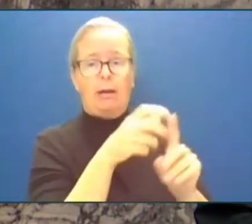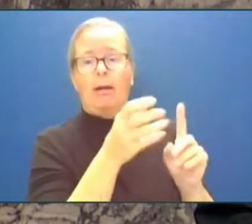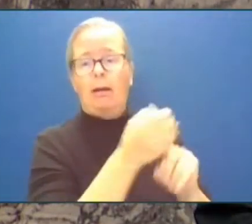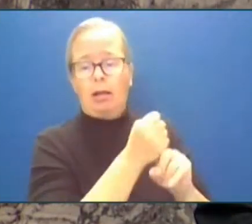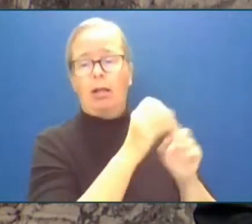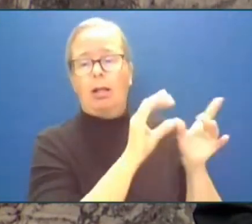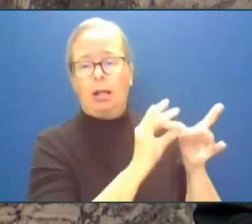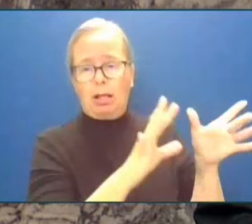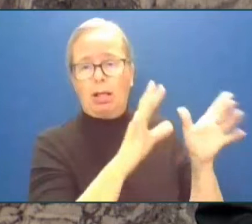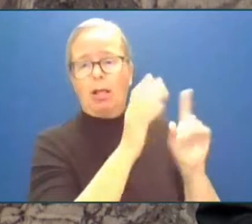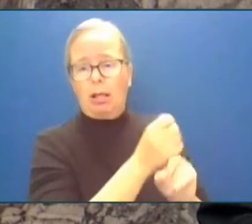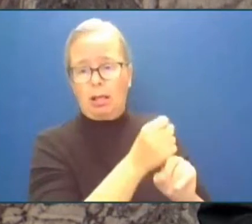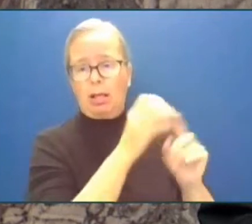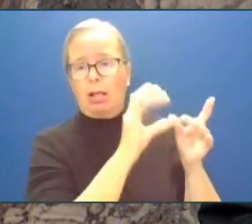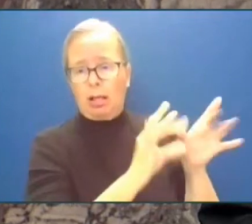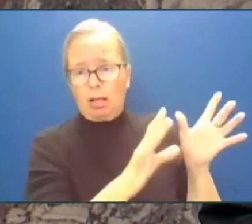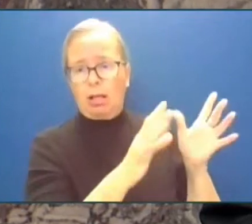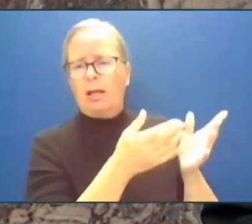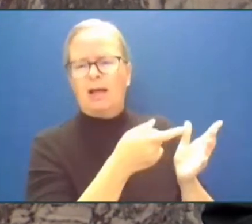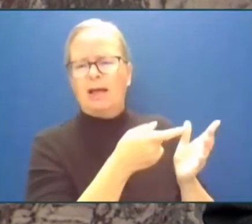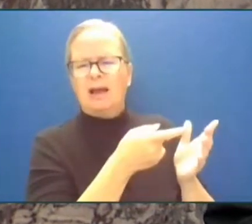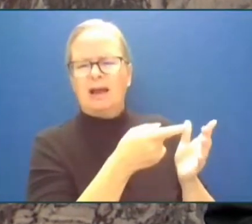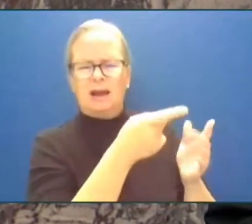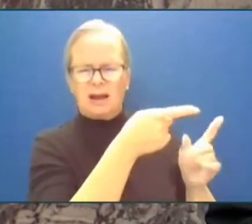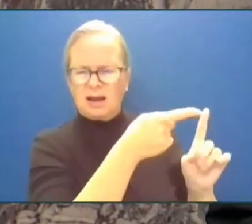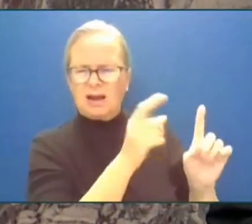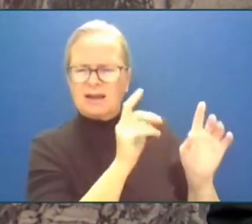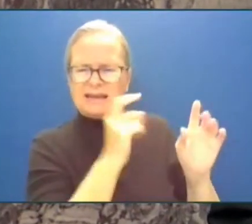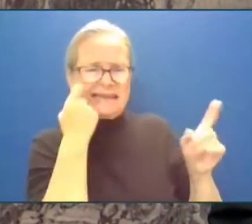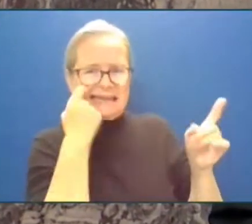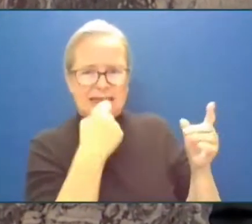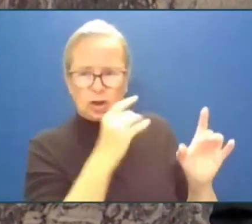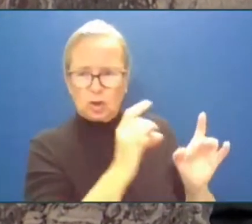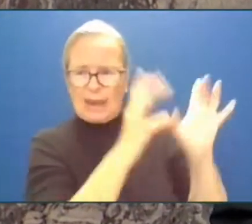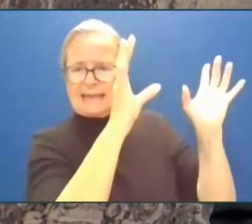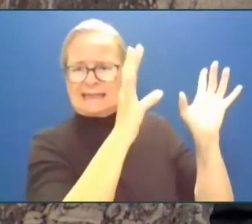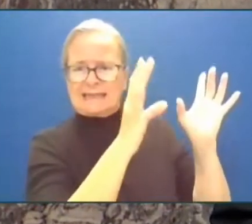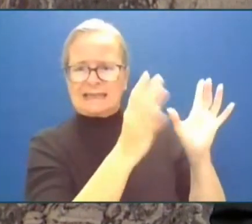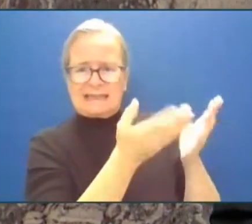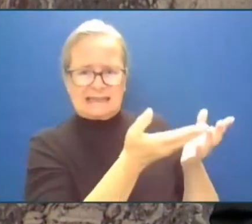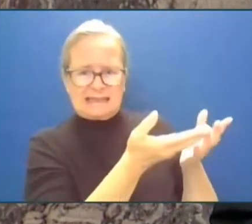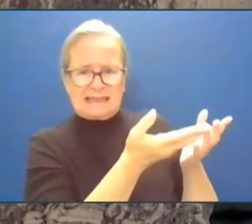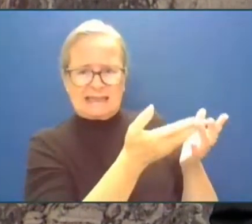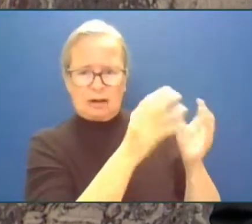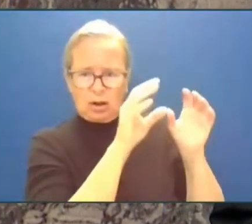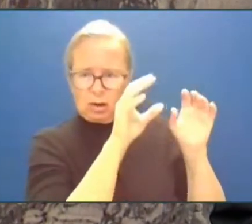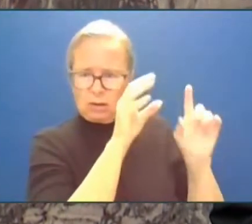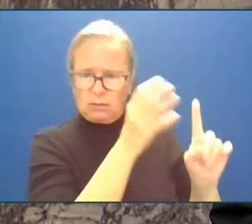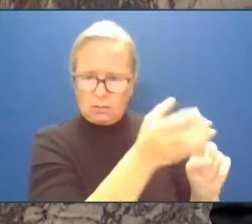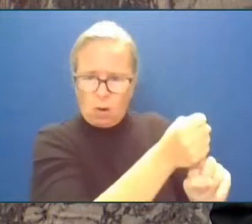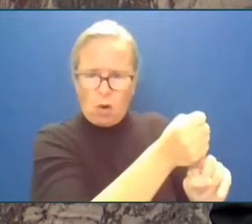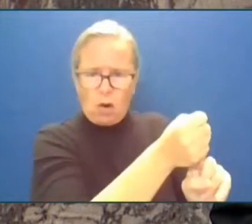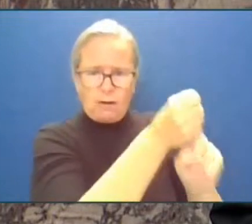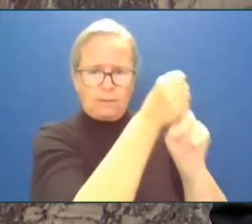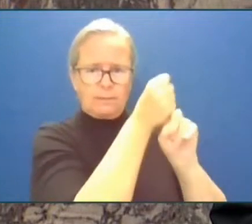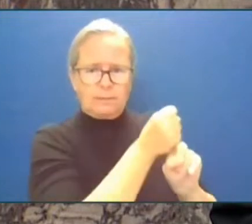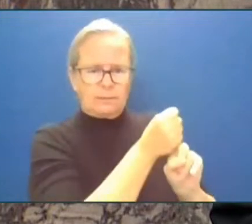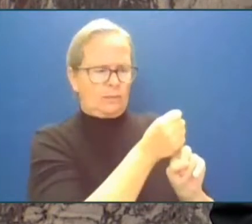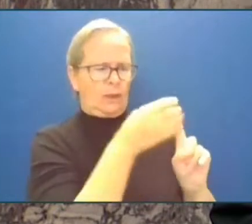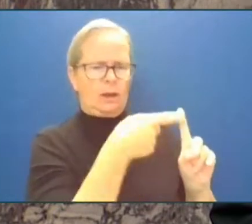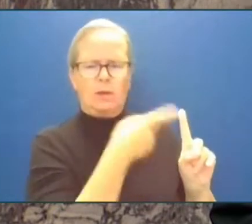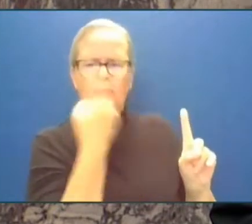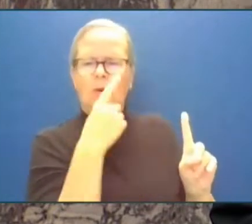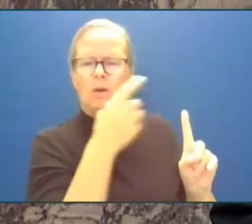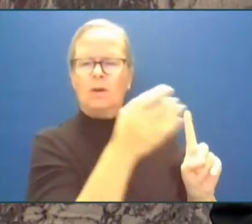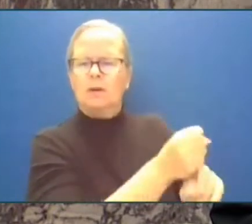futile. He just said it just a little while ago. Over 6 months ago, in his very house, I asked the former Attorney General why